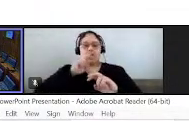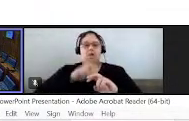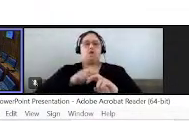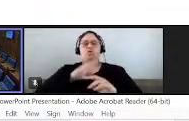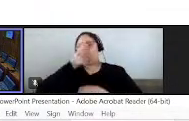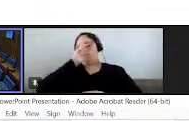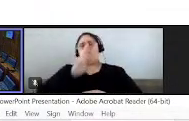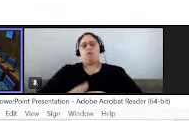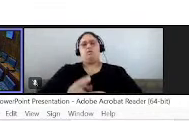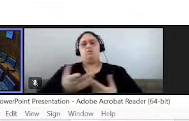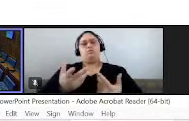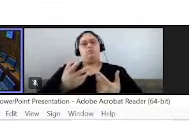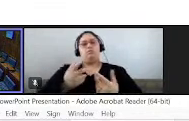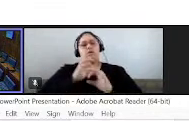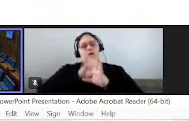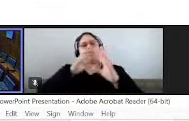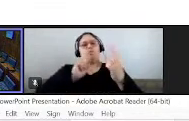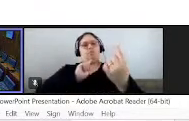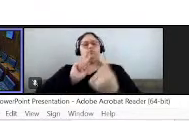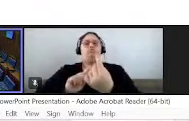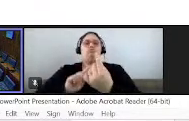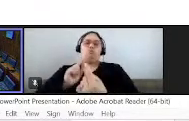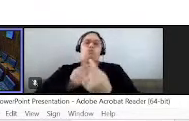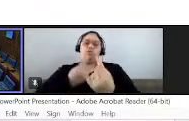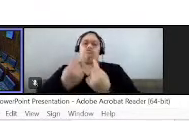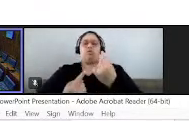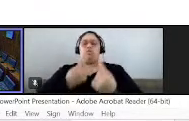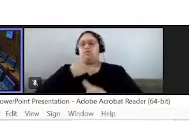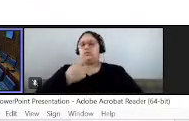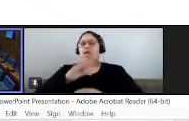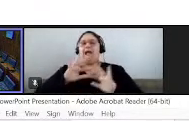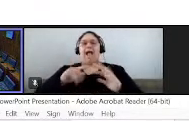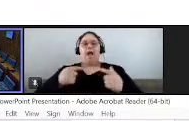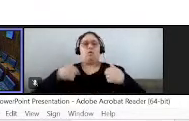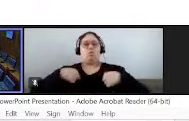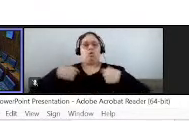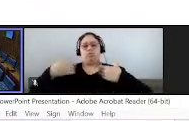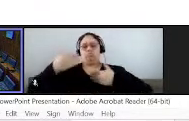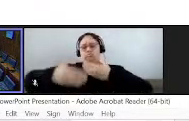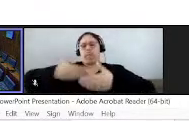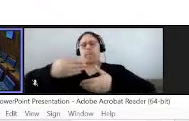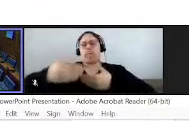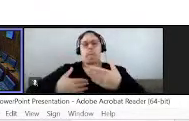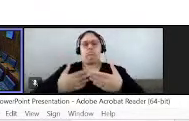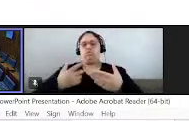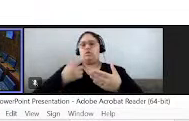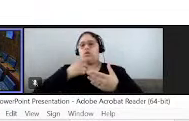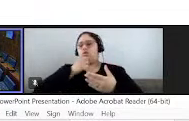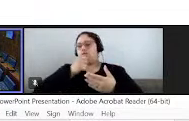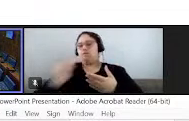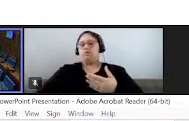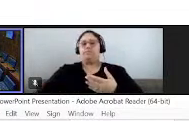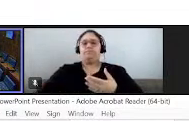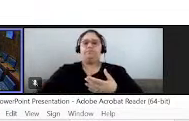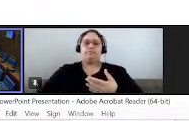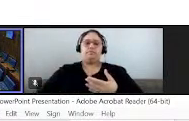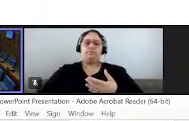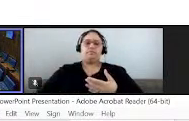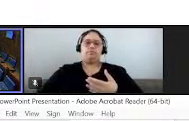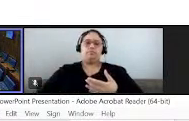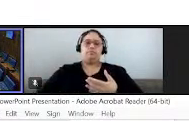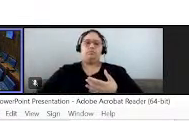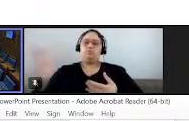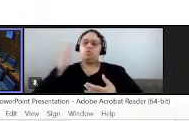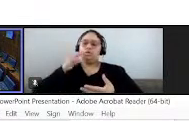brutally honest to have with each other, to say, how can we go about, and not when Standing Committee of